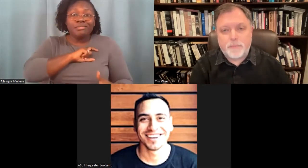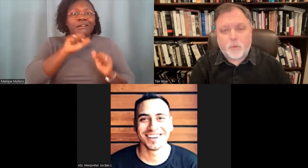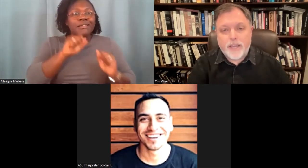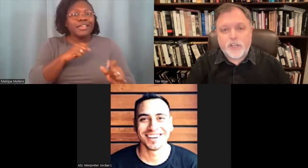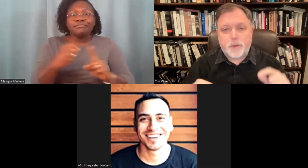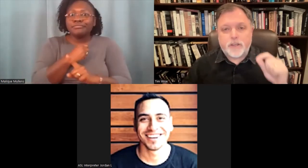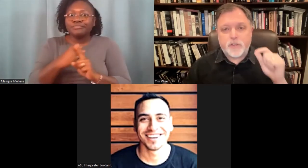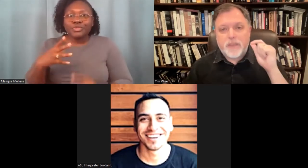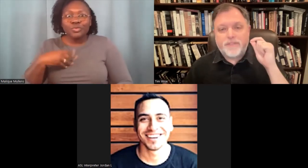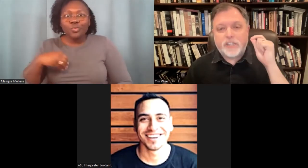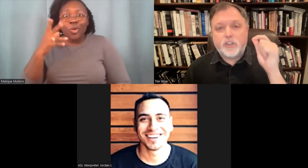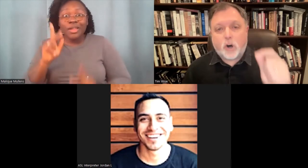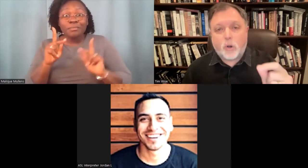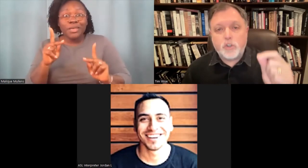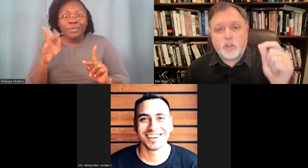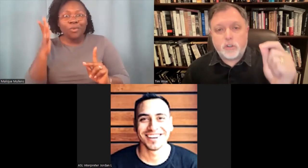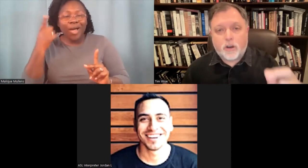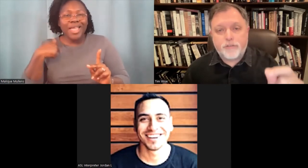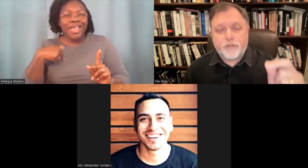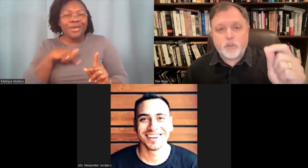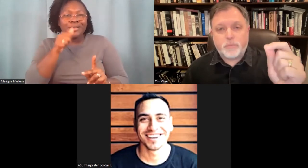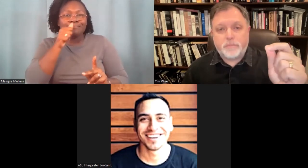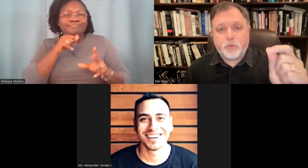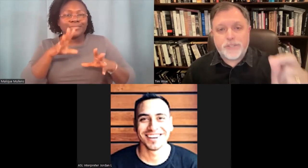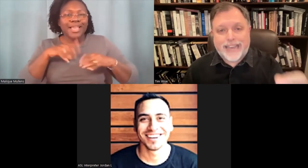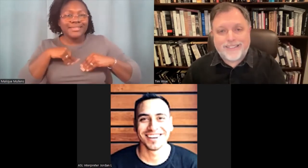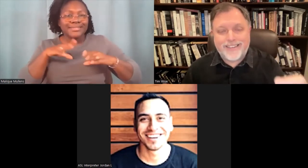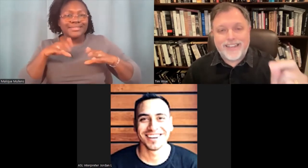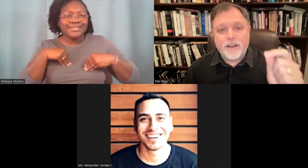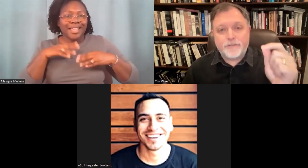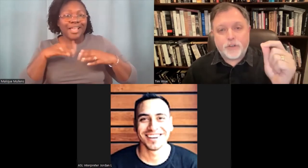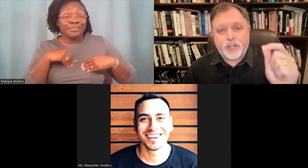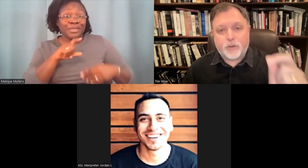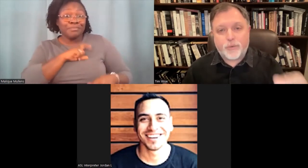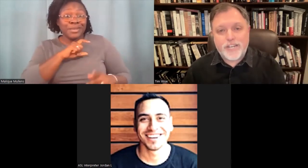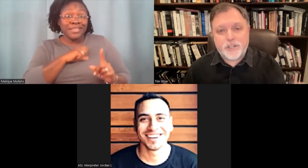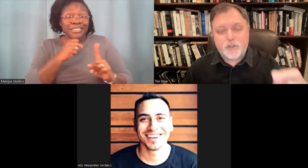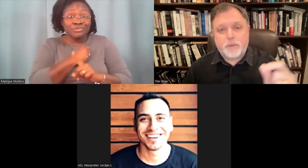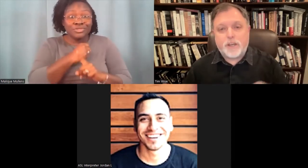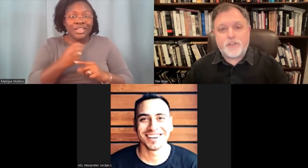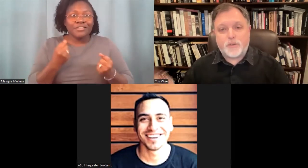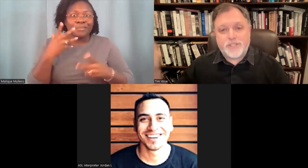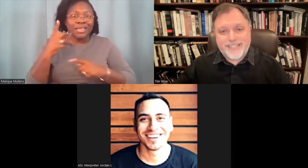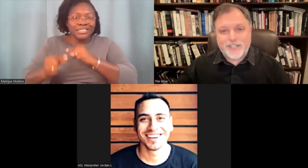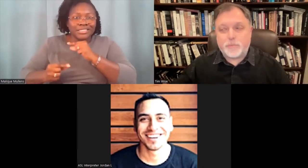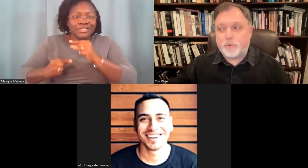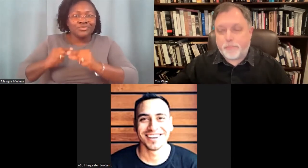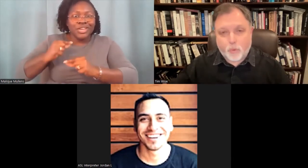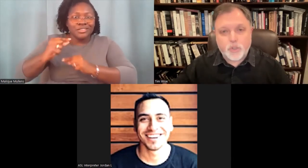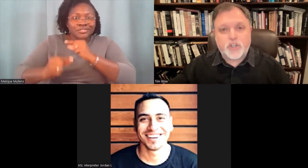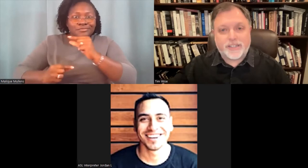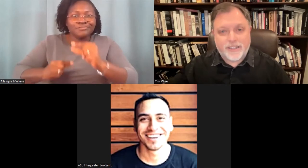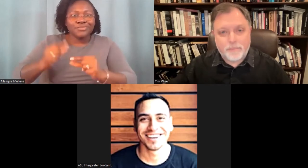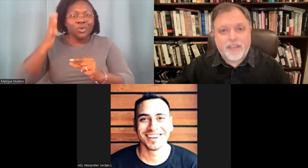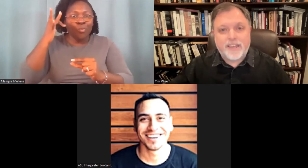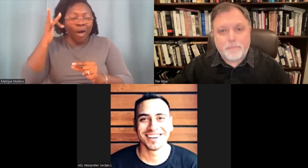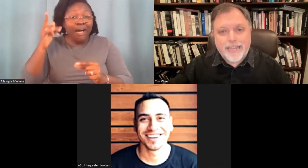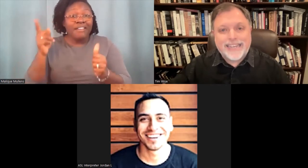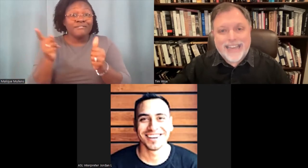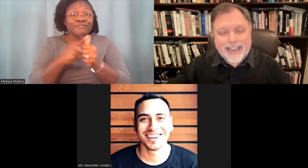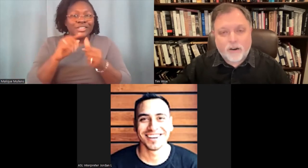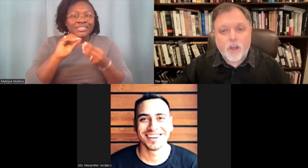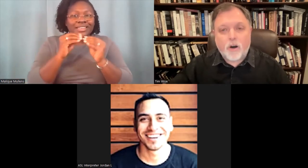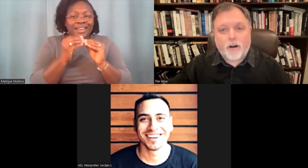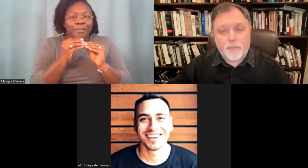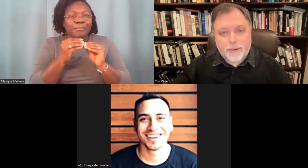white people is because we've indulged law enforcement brutality for generations because it was disproportionately being